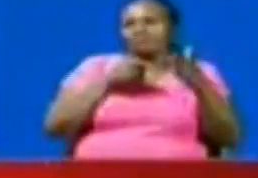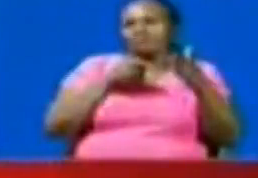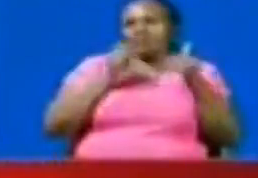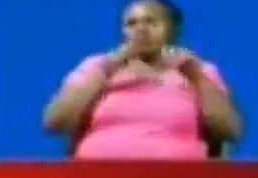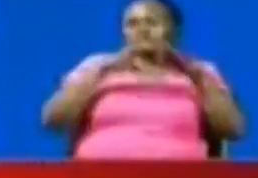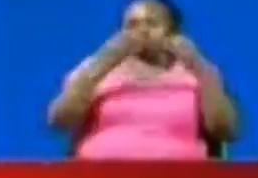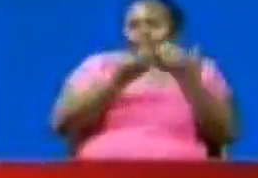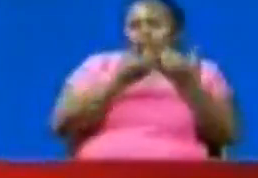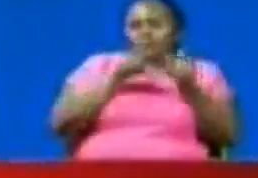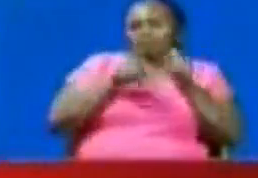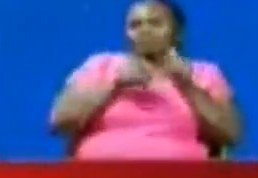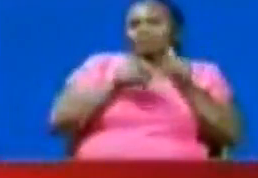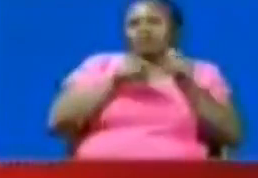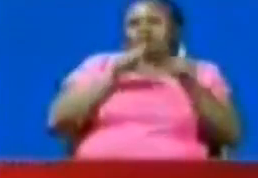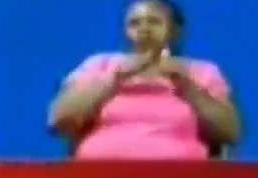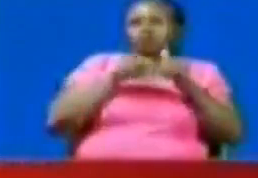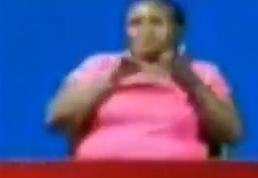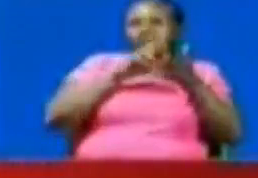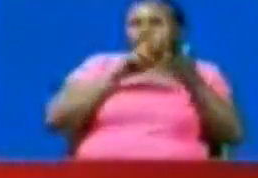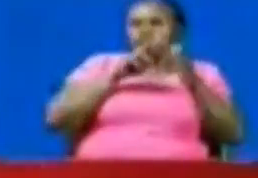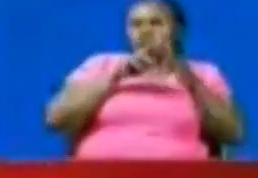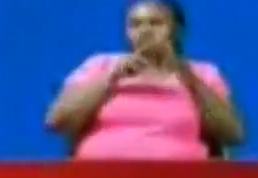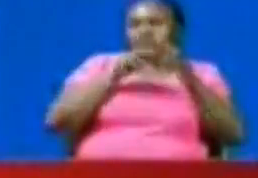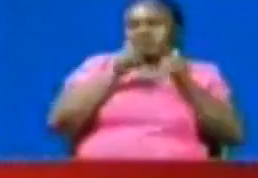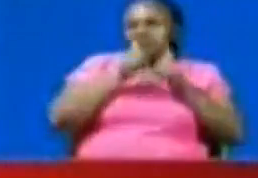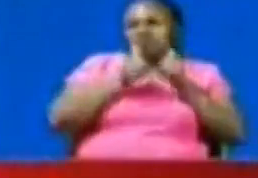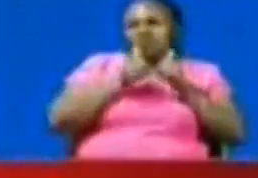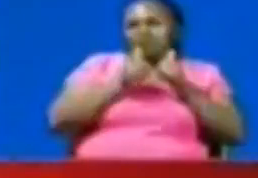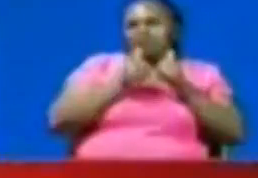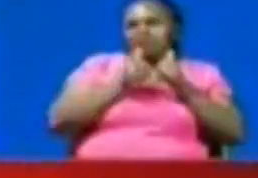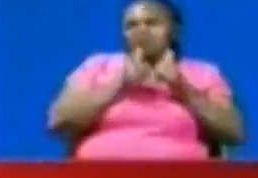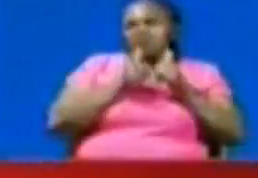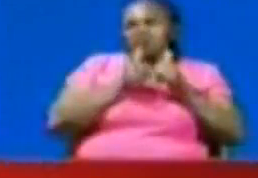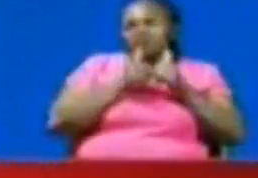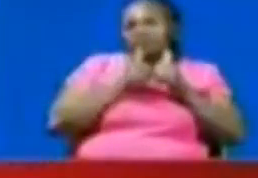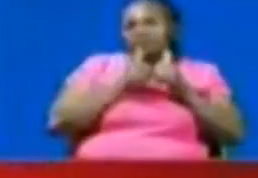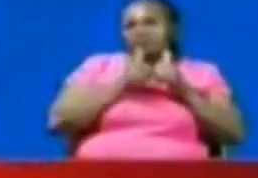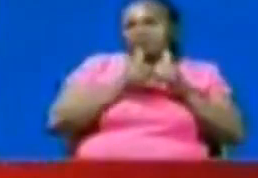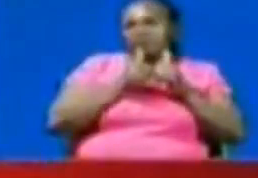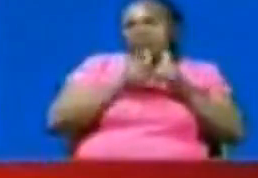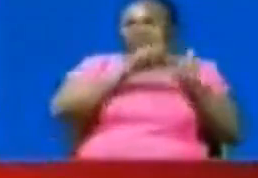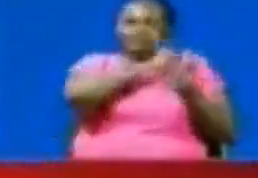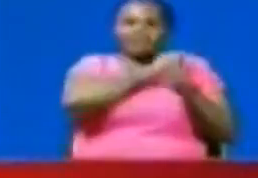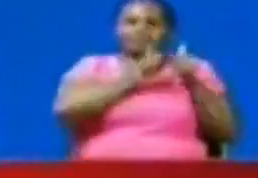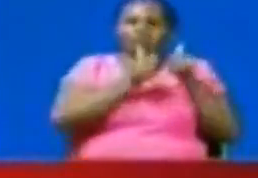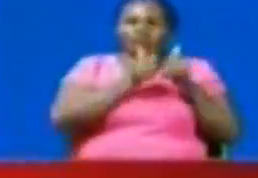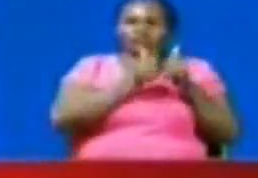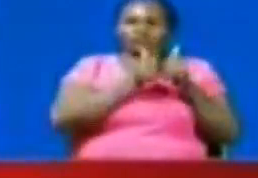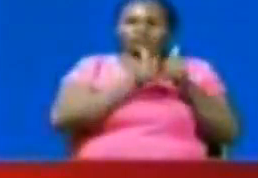which community, which religion, which gender, yeah,